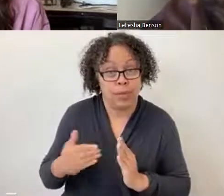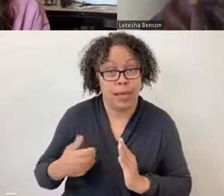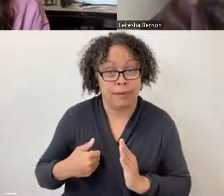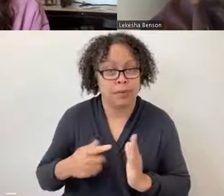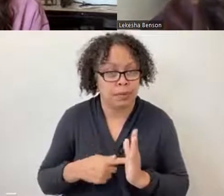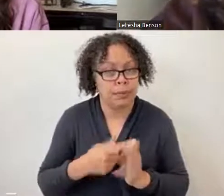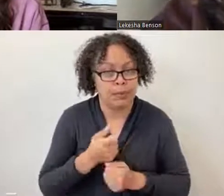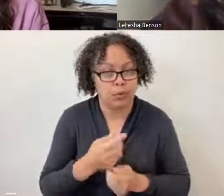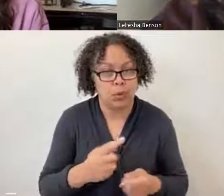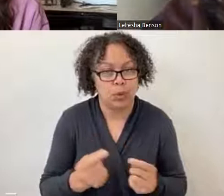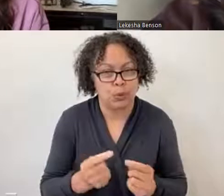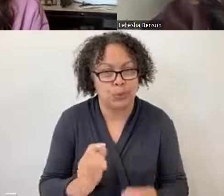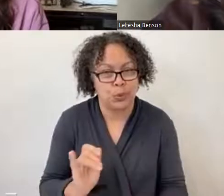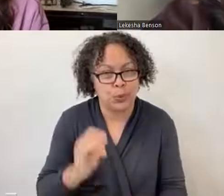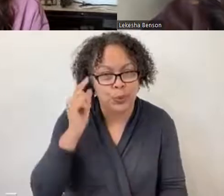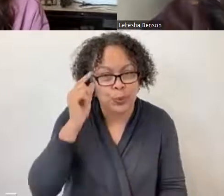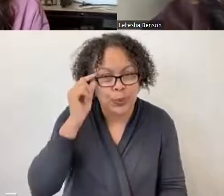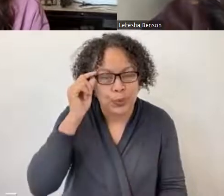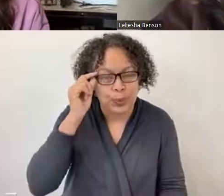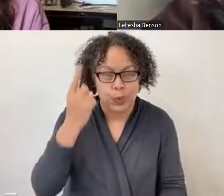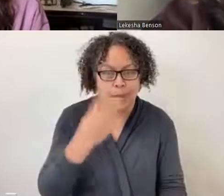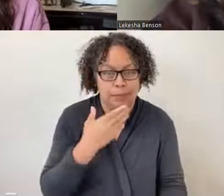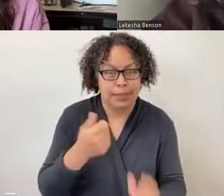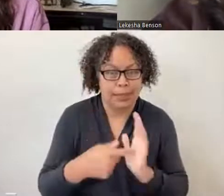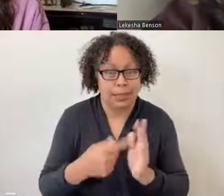harm. And the best example of that I have is